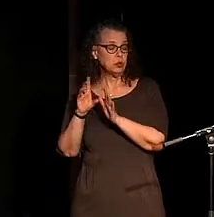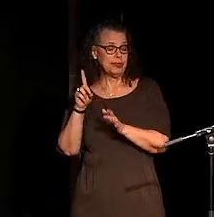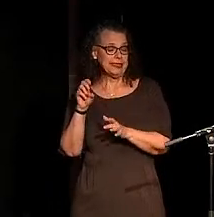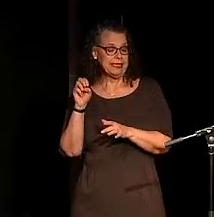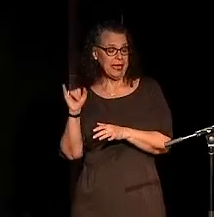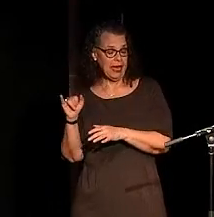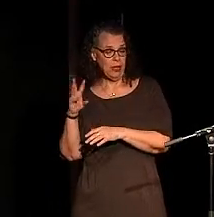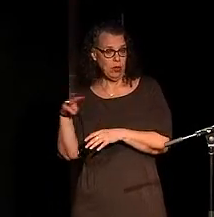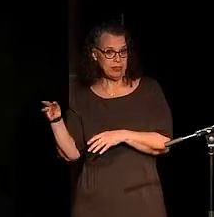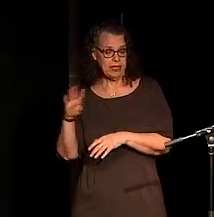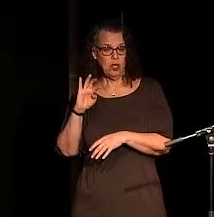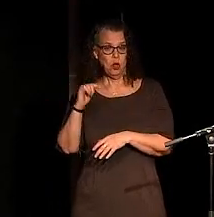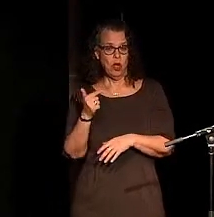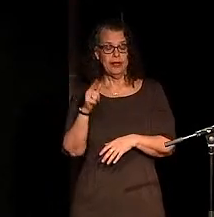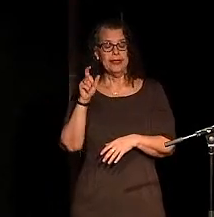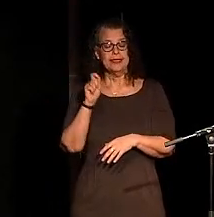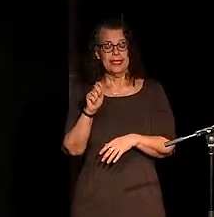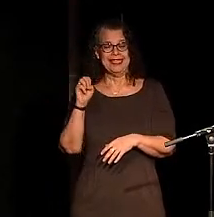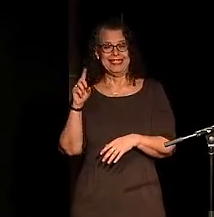website,